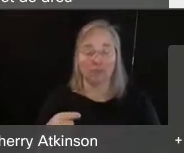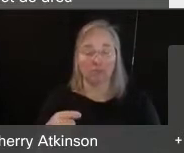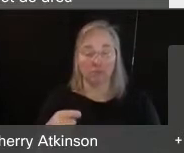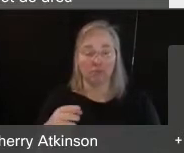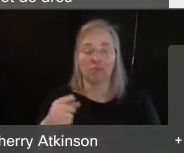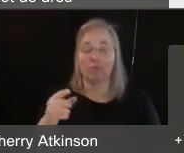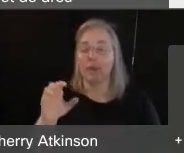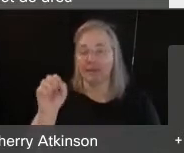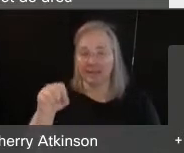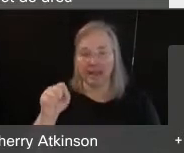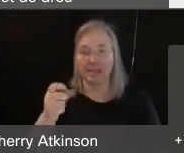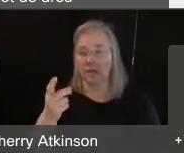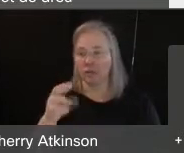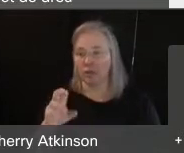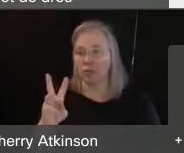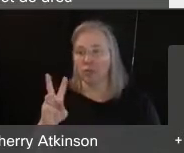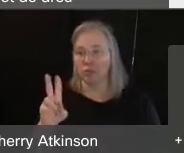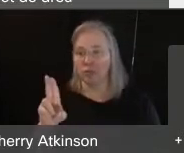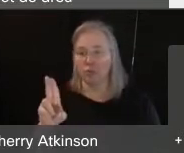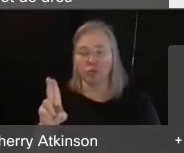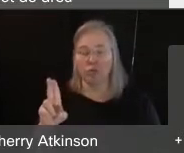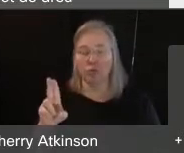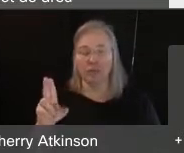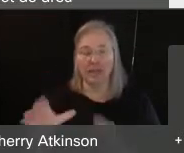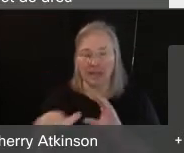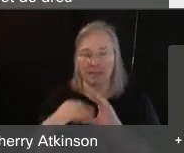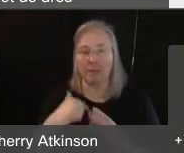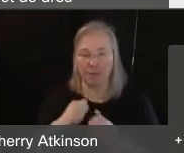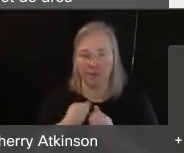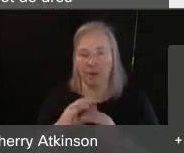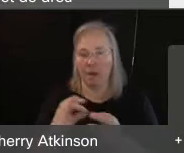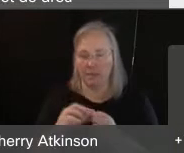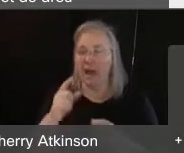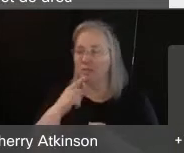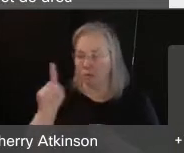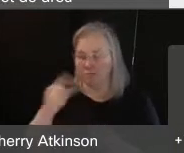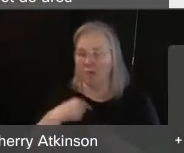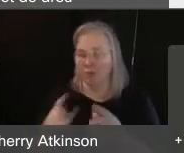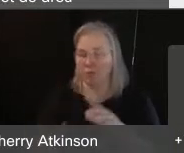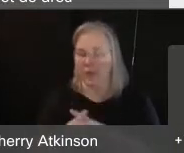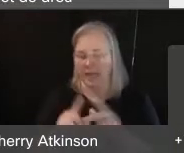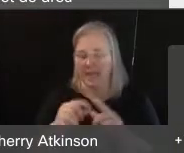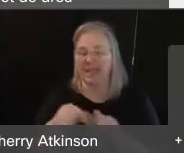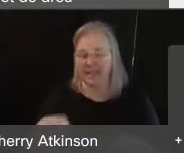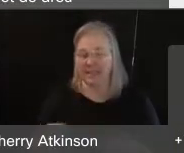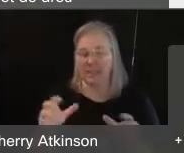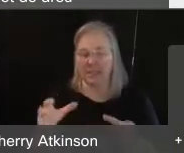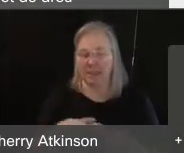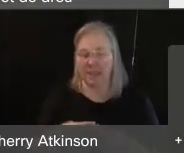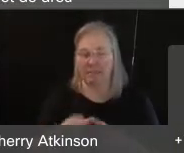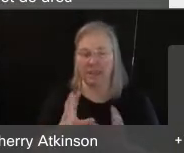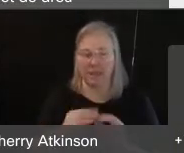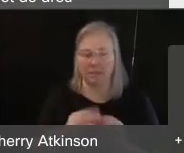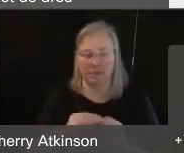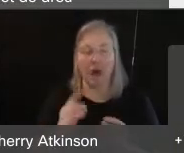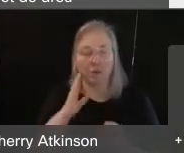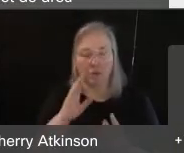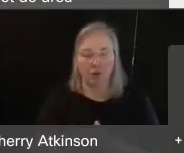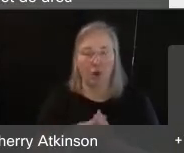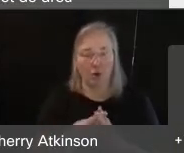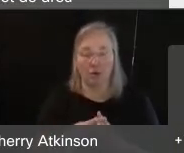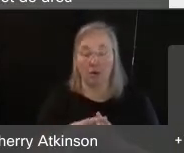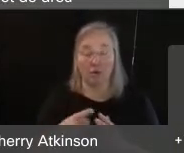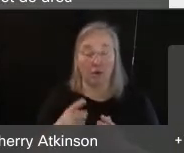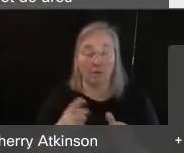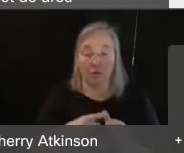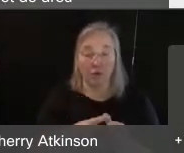email to me with some comments, and I told him we would talk about those in the context of the committee. I will start that with saying the committee has already voted